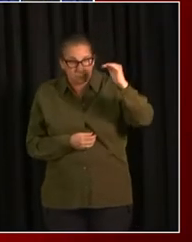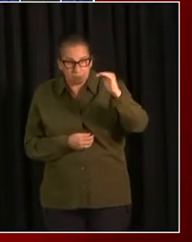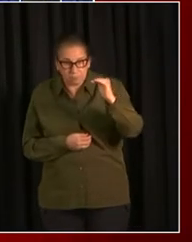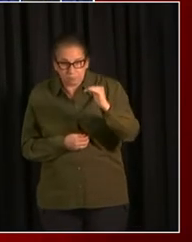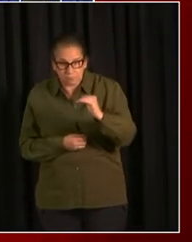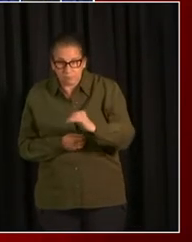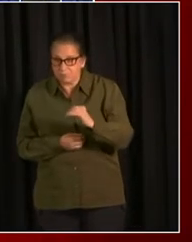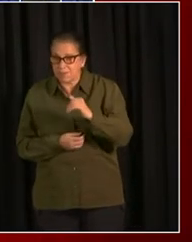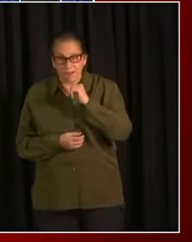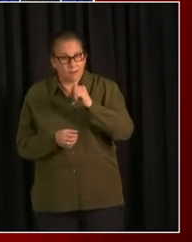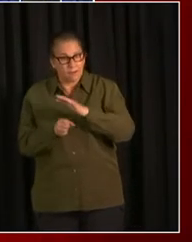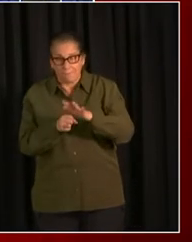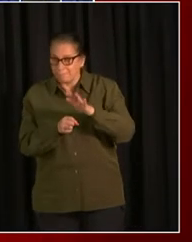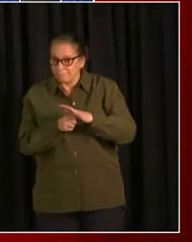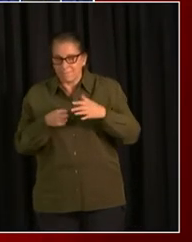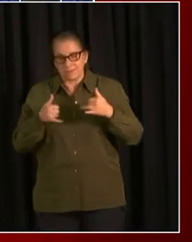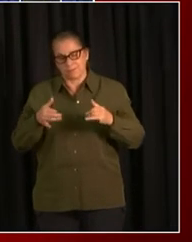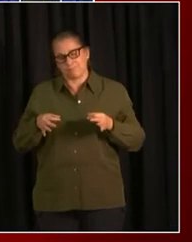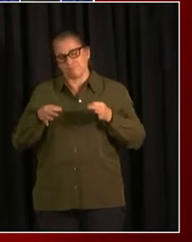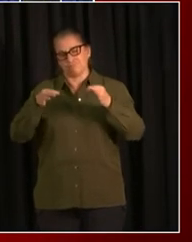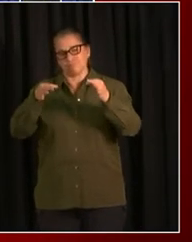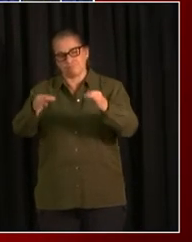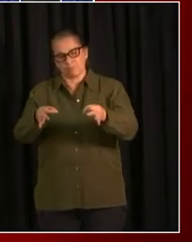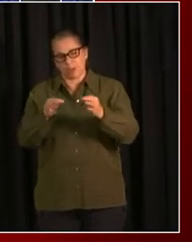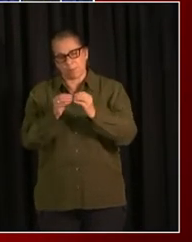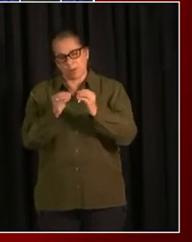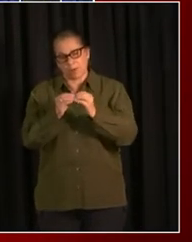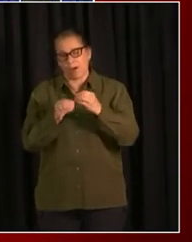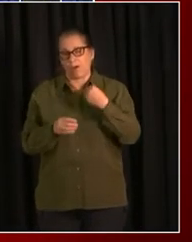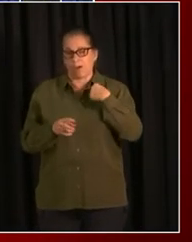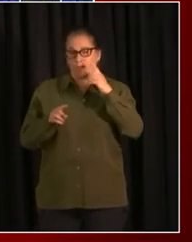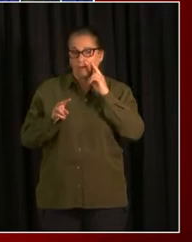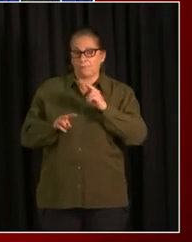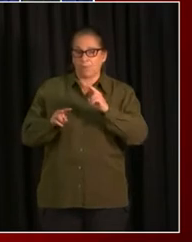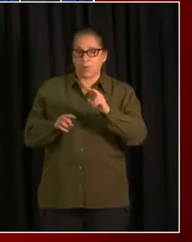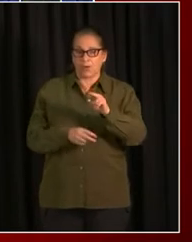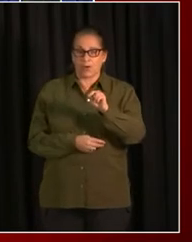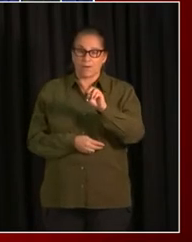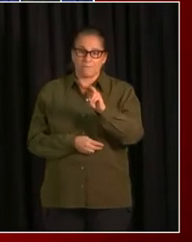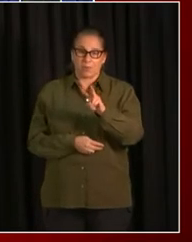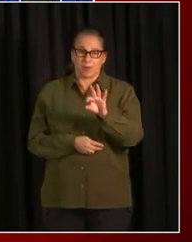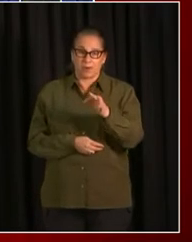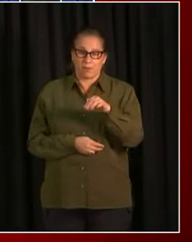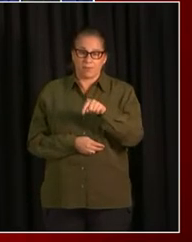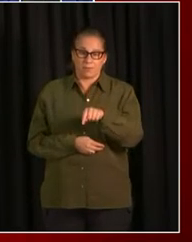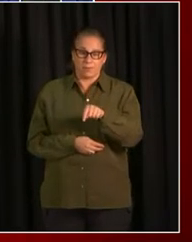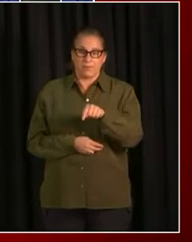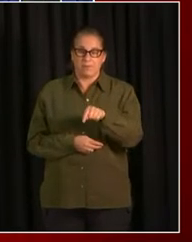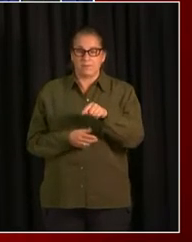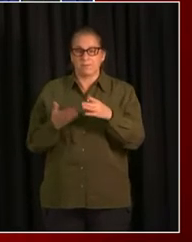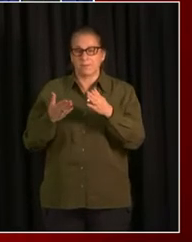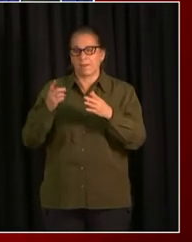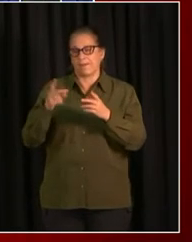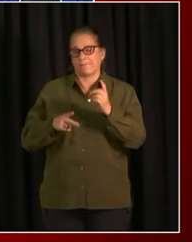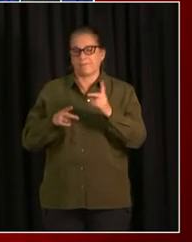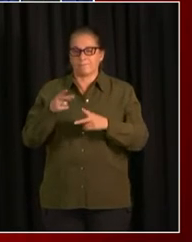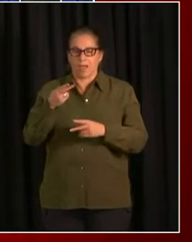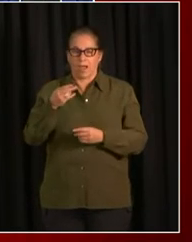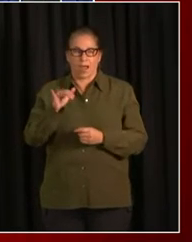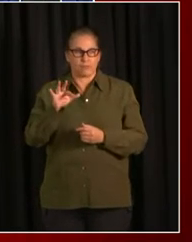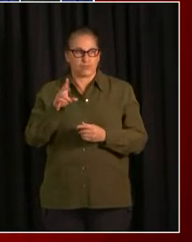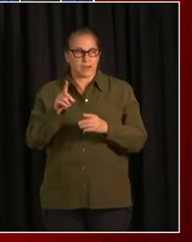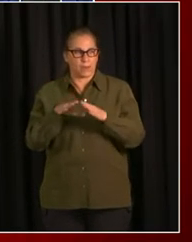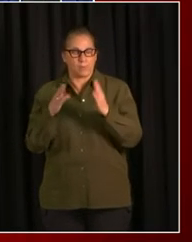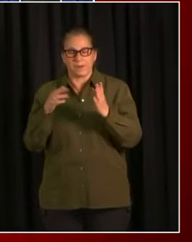So the target now is November 9th for some kind of in-person instruction. I say some kind because there's different forms it can take, and